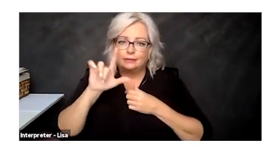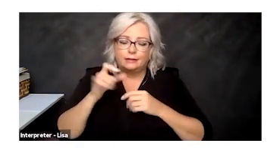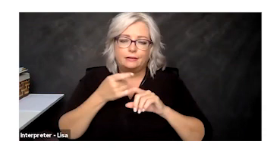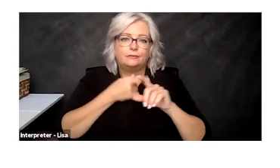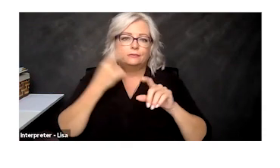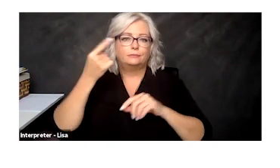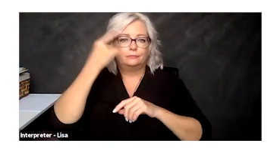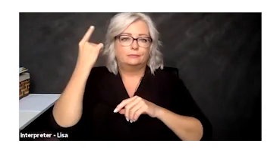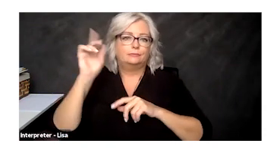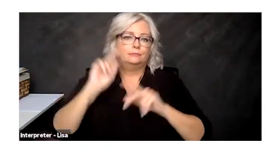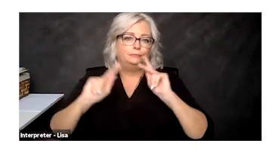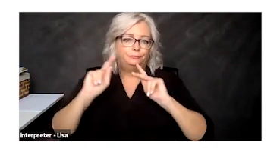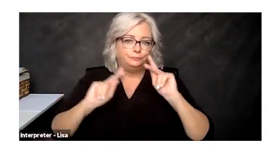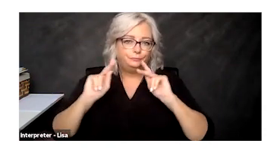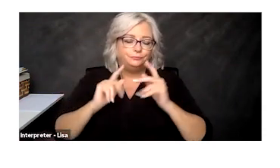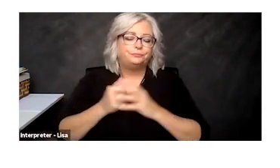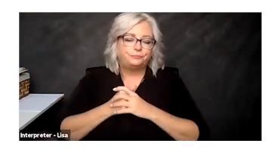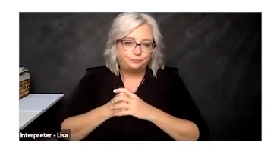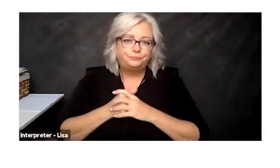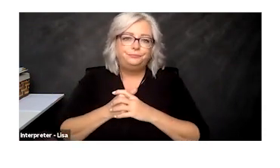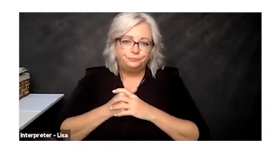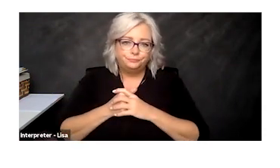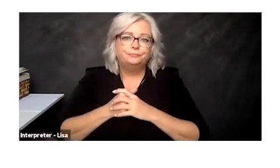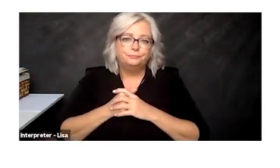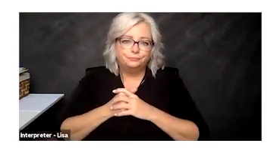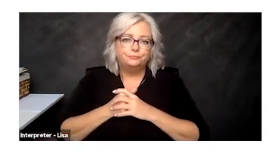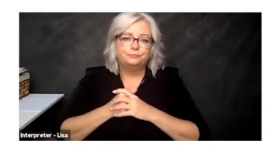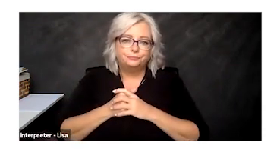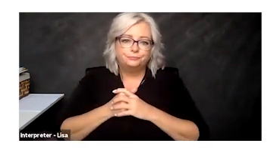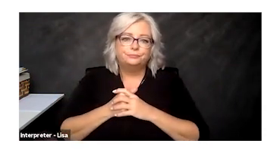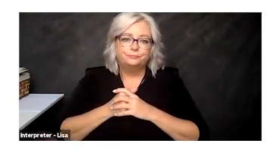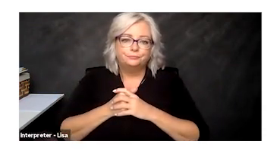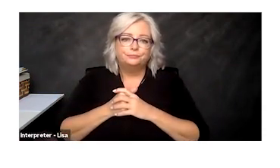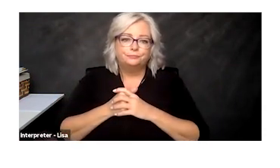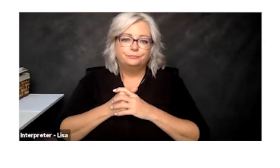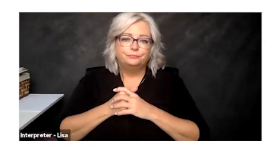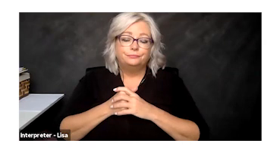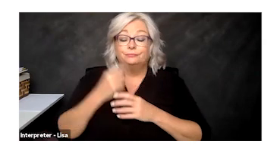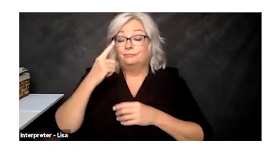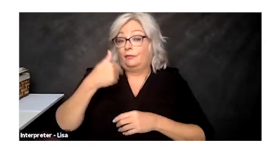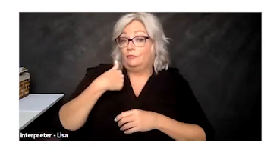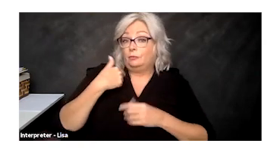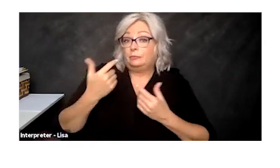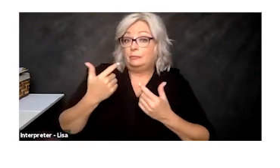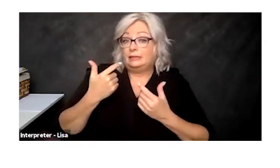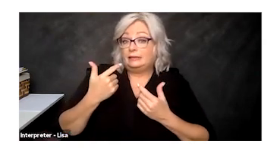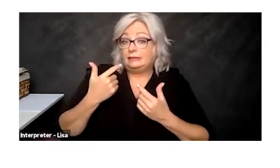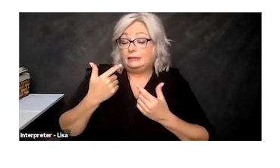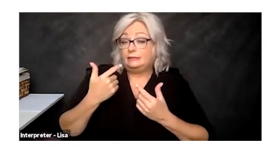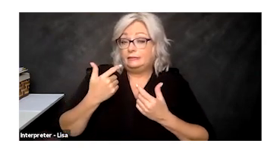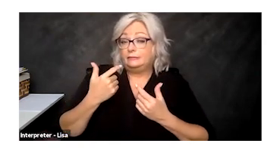that has been innovated by Black people and putting it on white models. for me, what makes it cultural